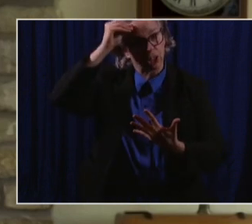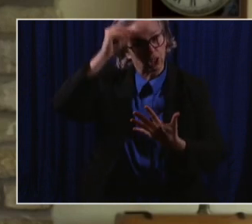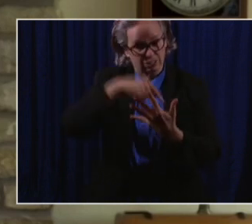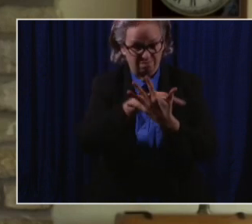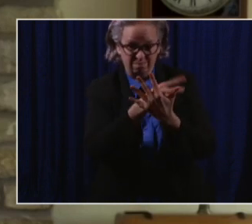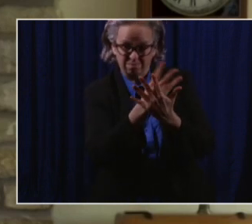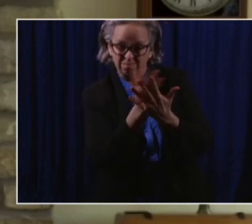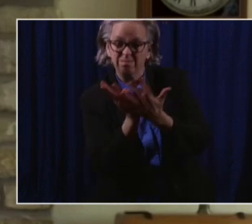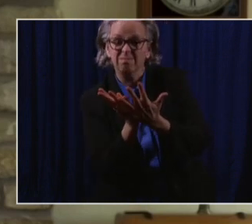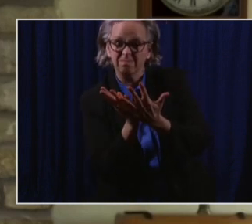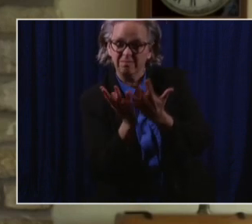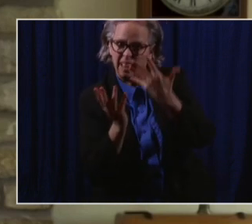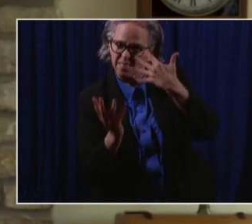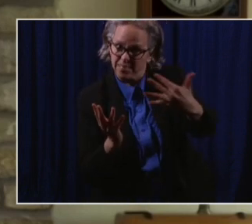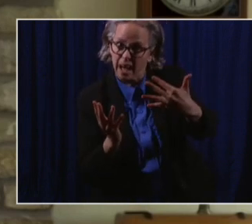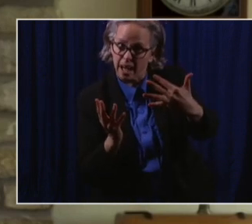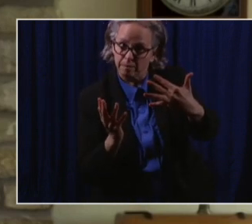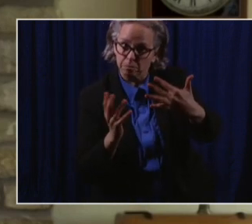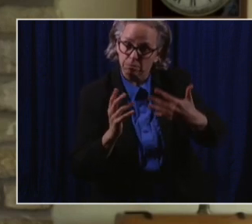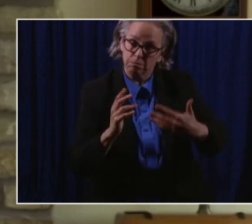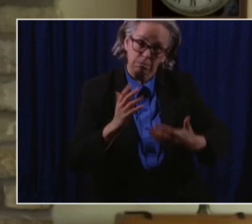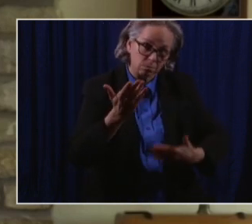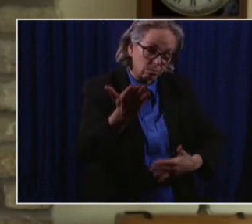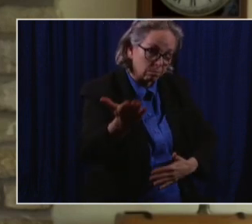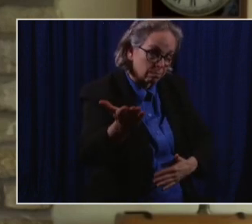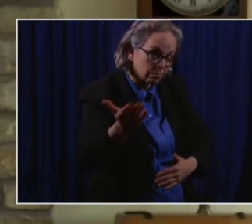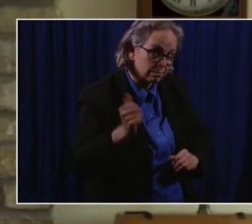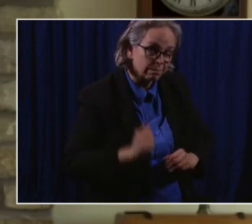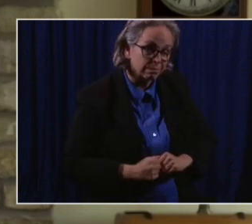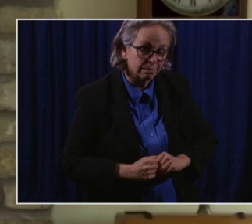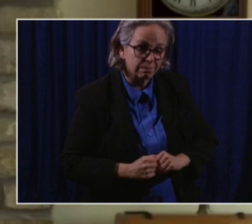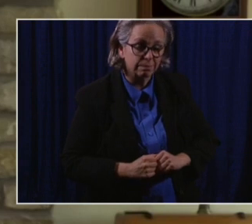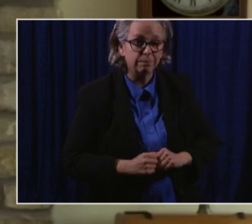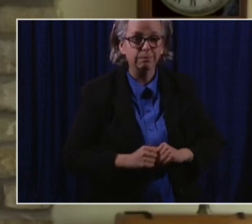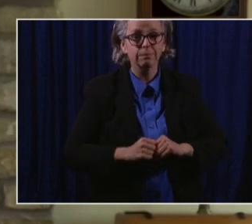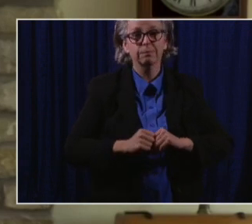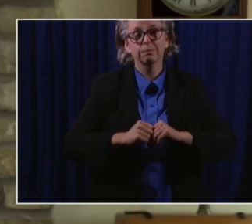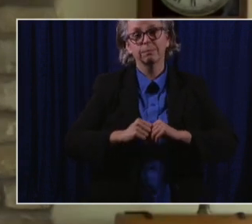the president's illness.